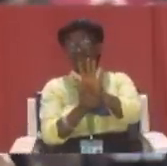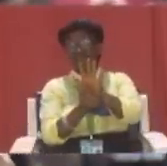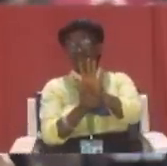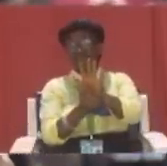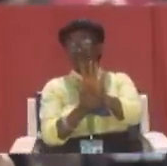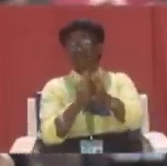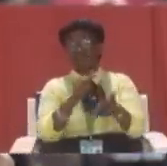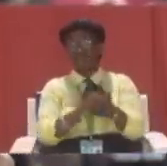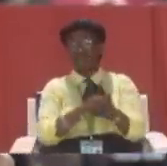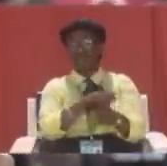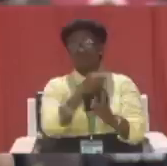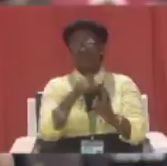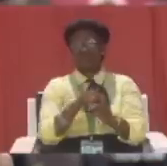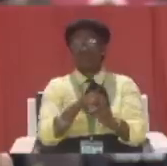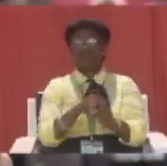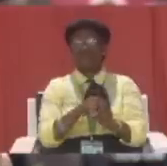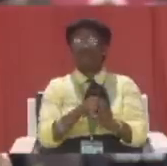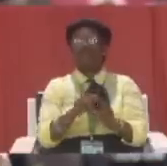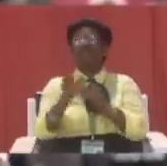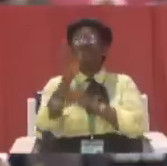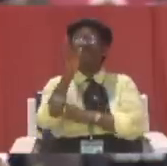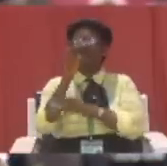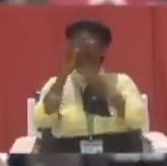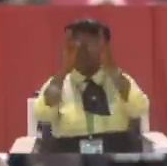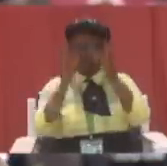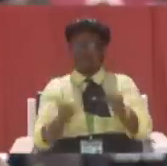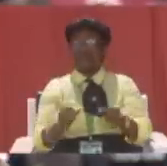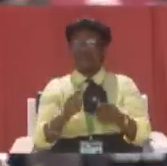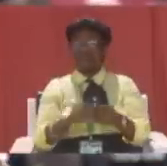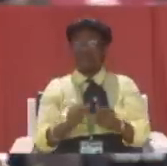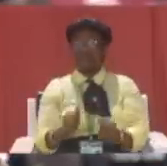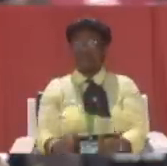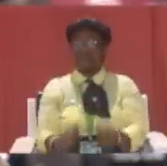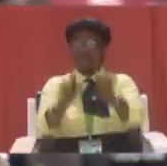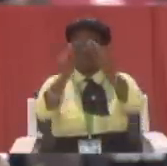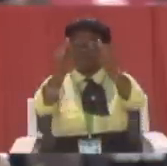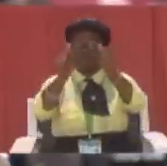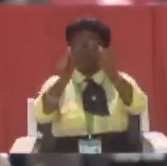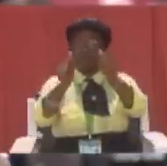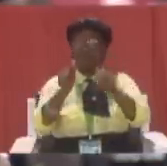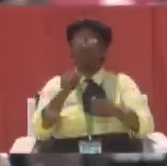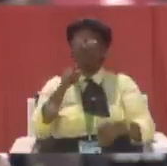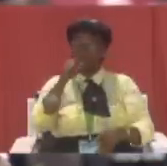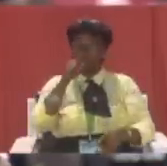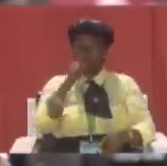That when God decides to promote you, it will be without an end.